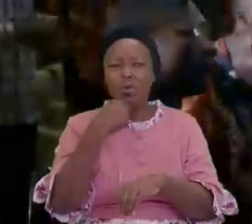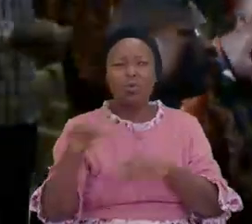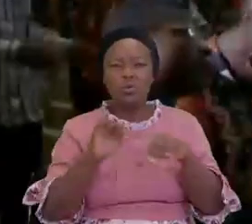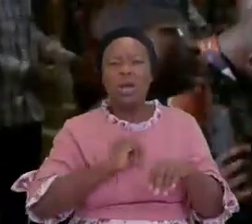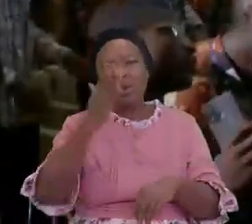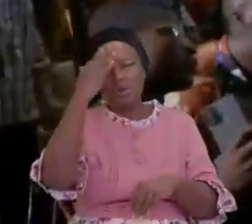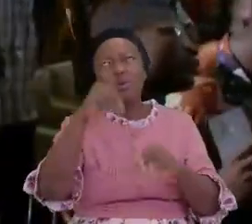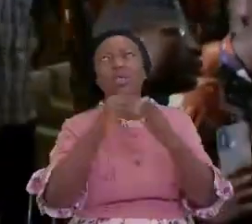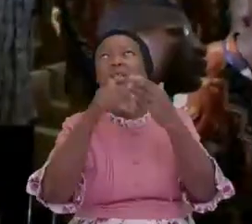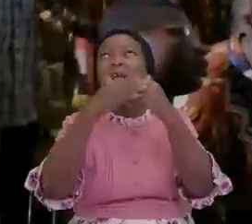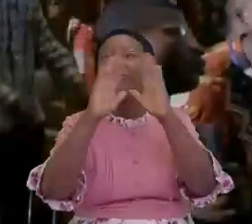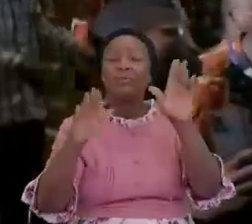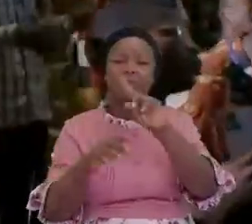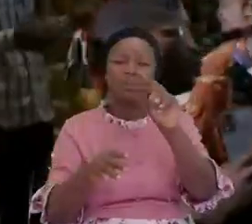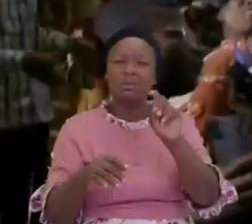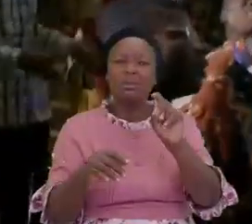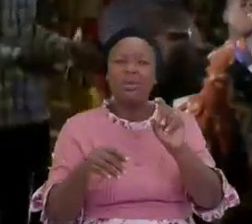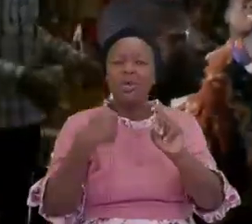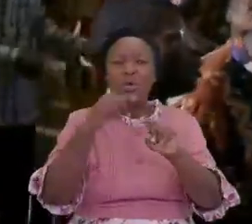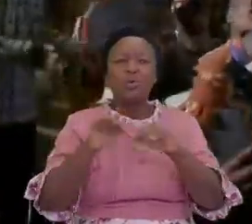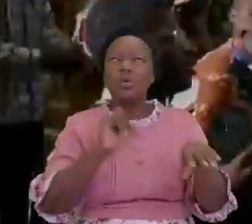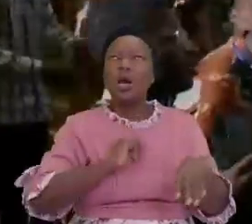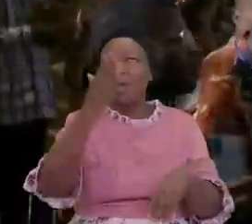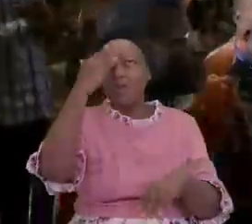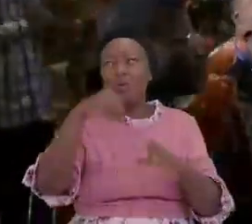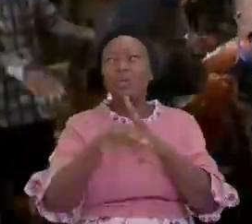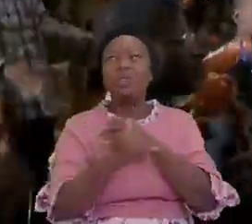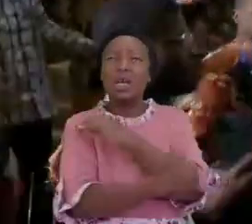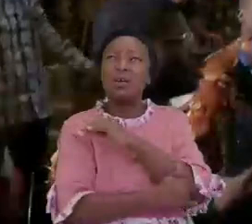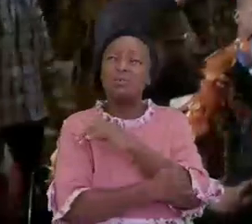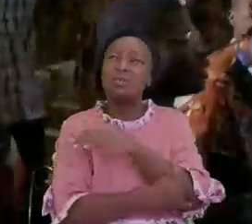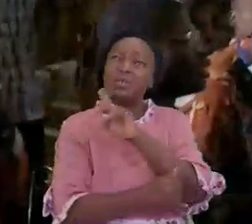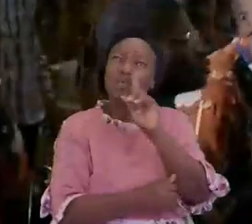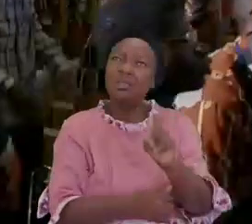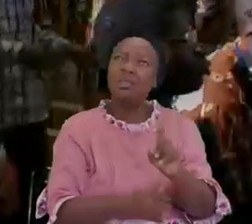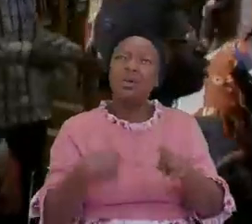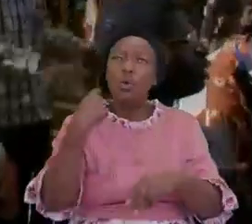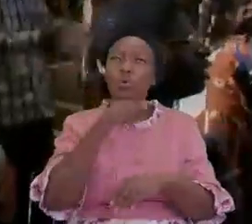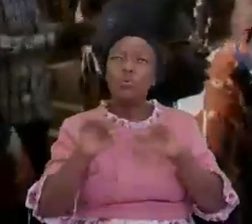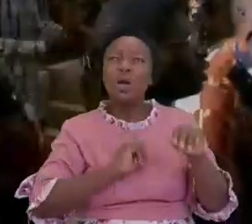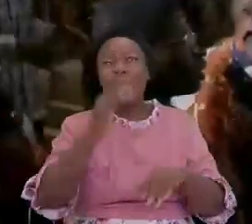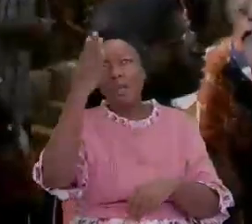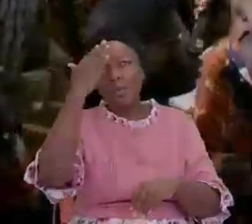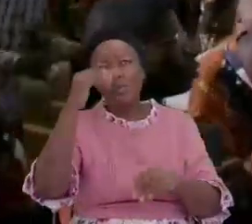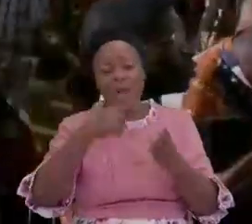heaven? Who do I know in the country? Who do I know around me